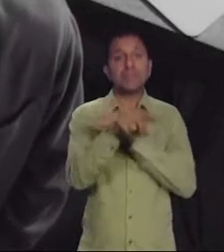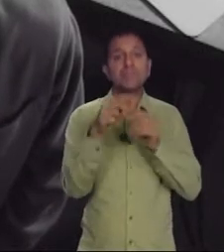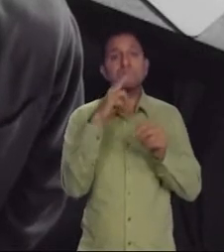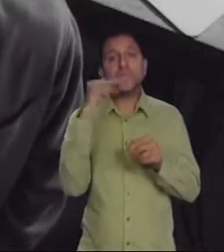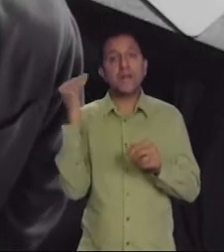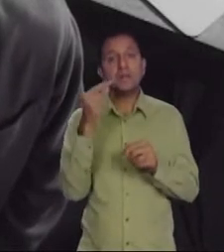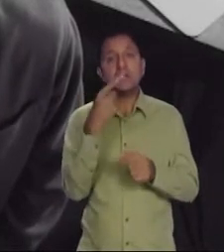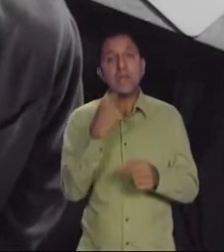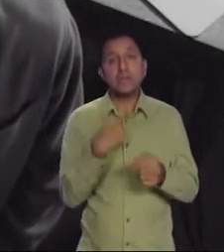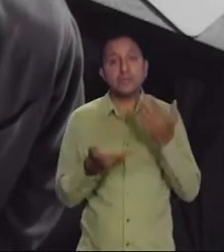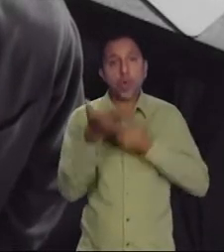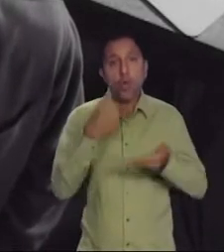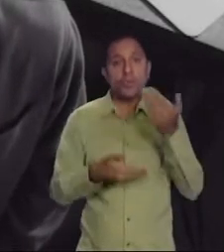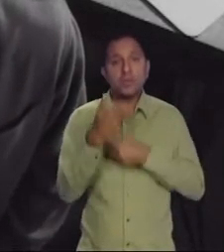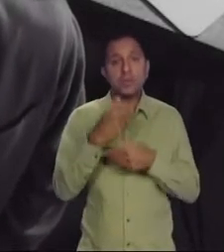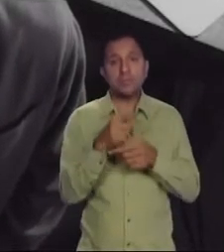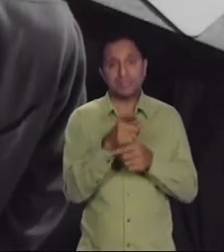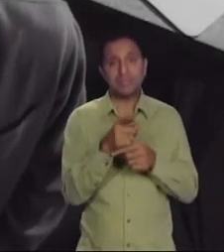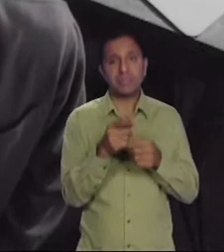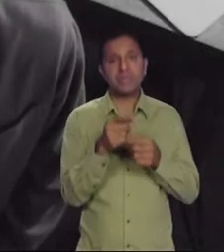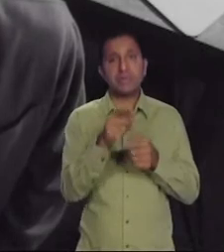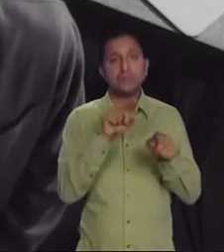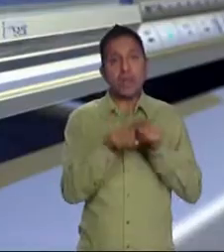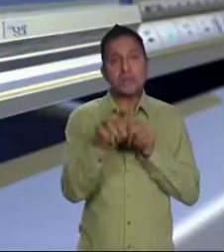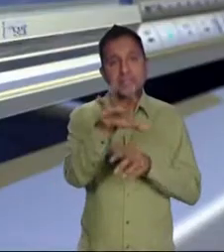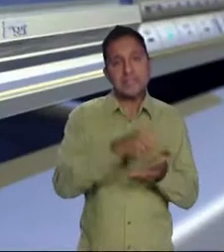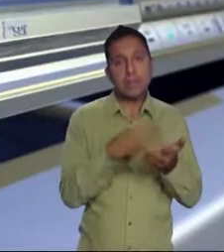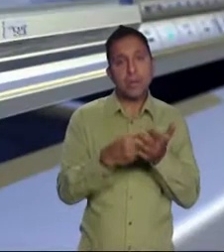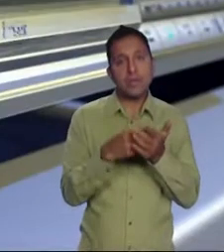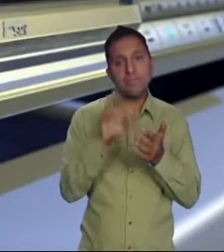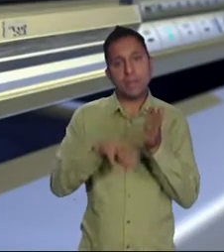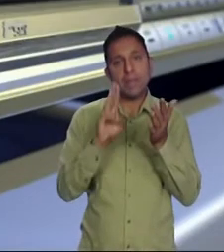who tried to steal money from MI6 in the Paris case.